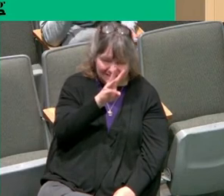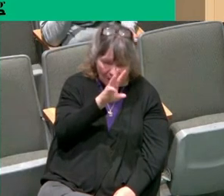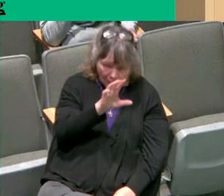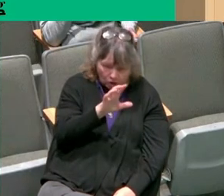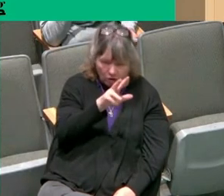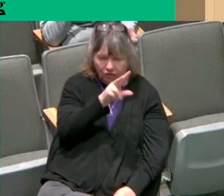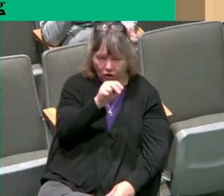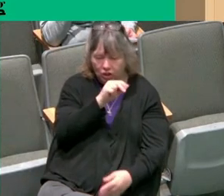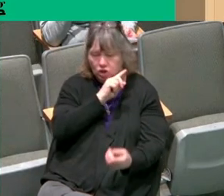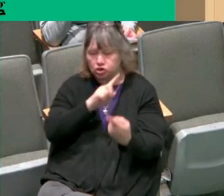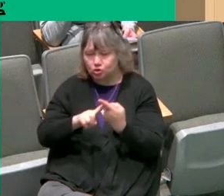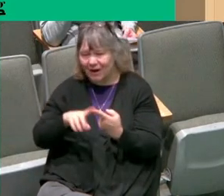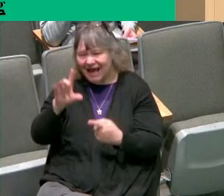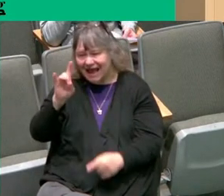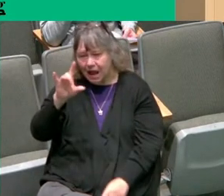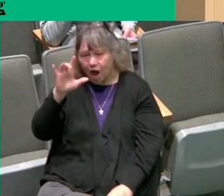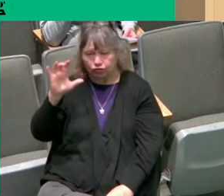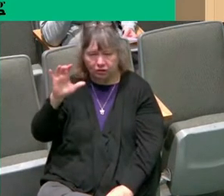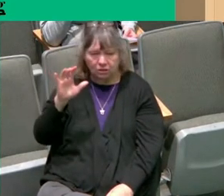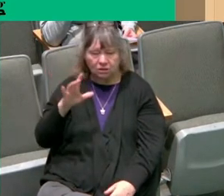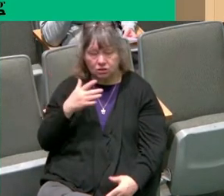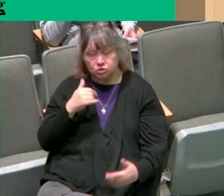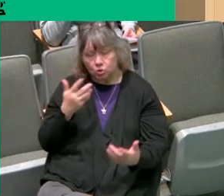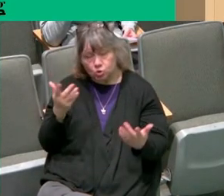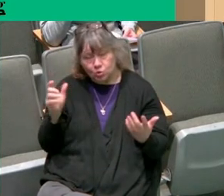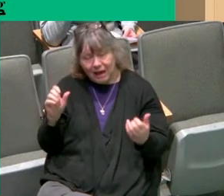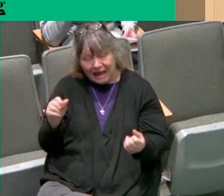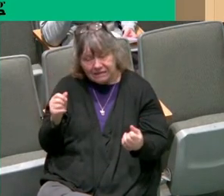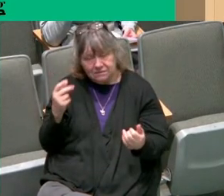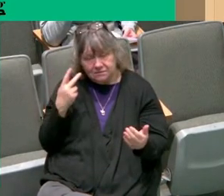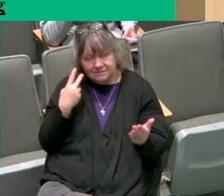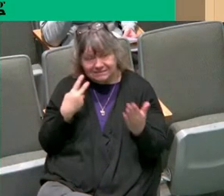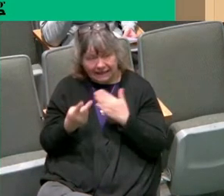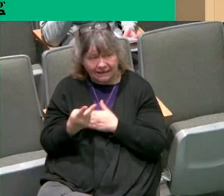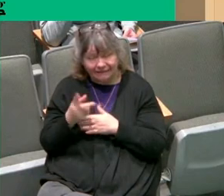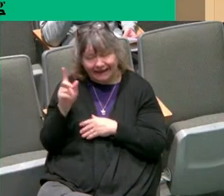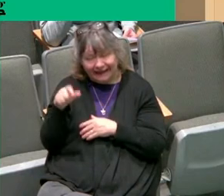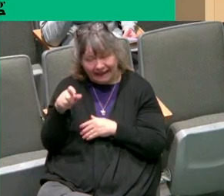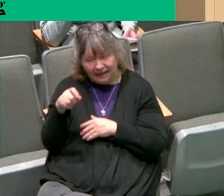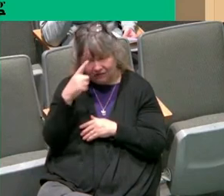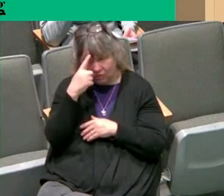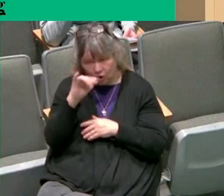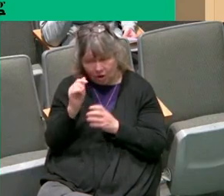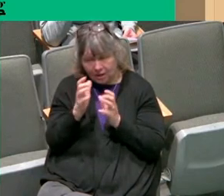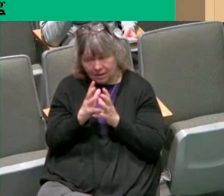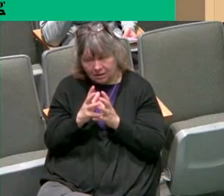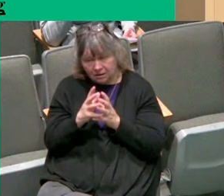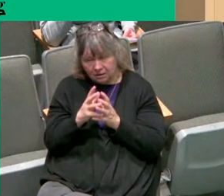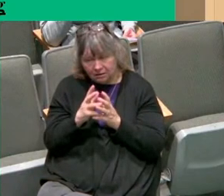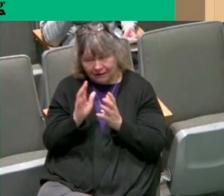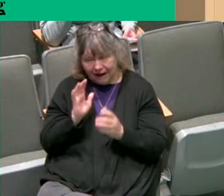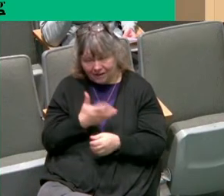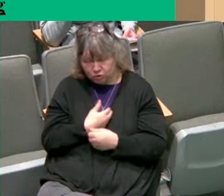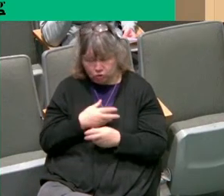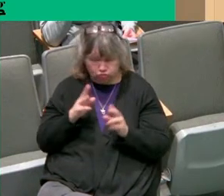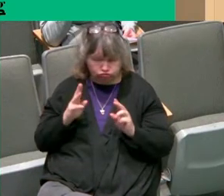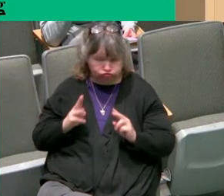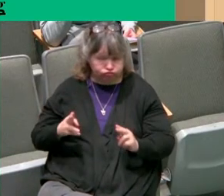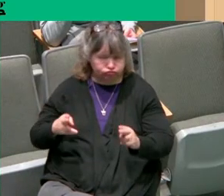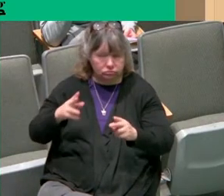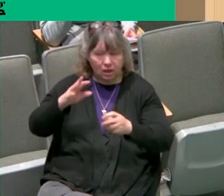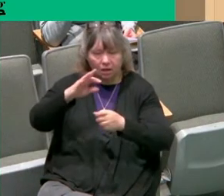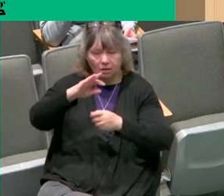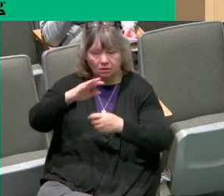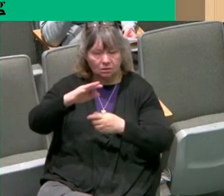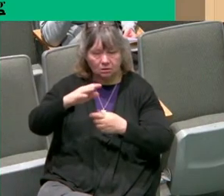upwards to 800 so you can see the need for expediency with this